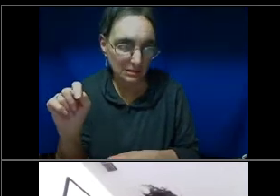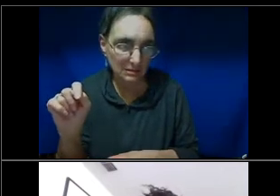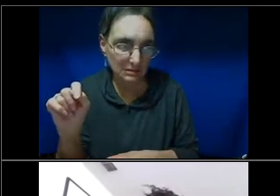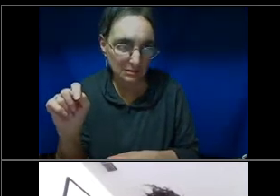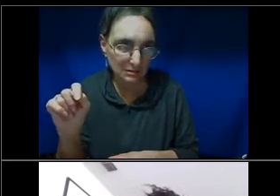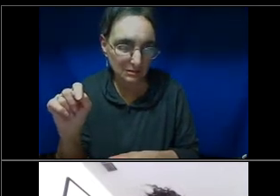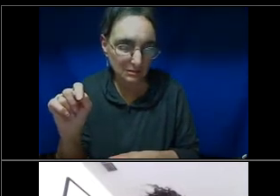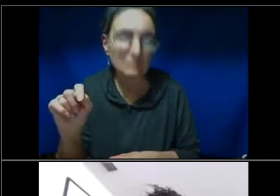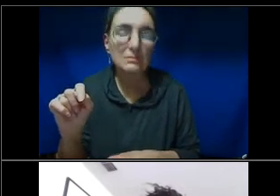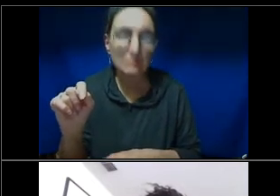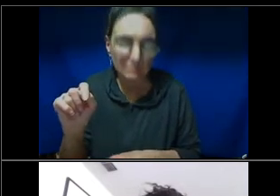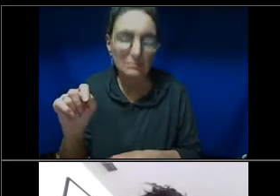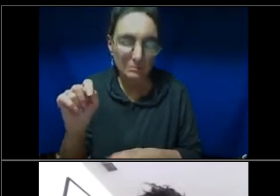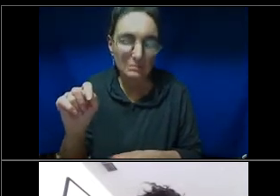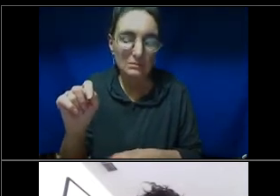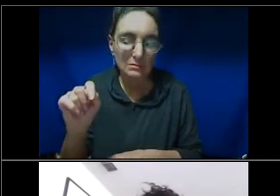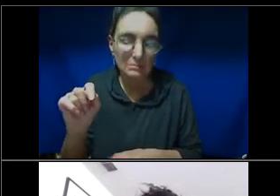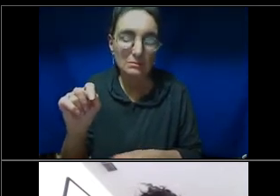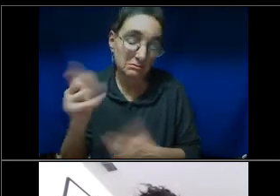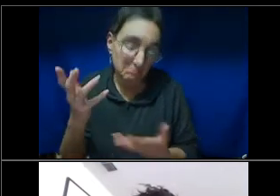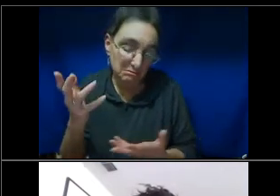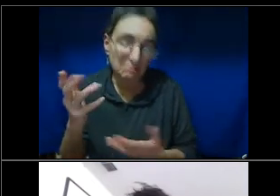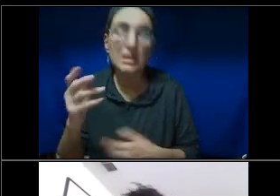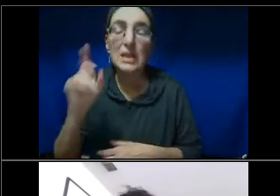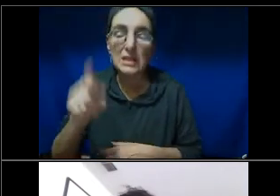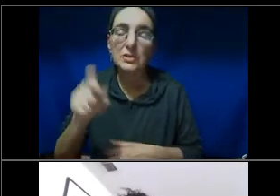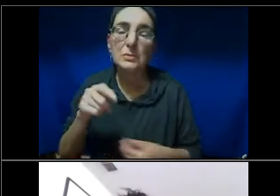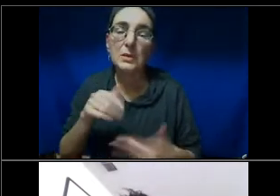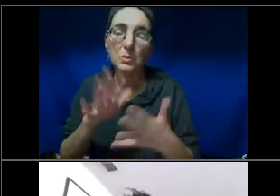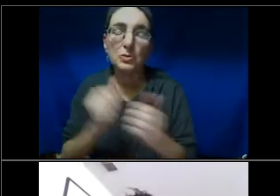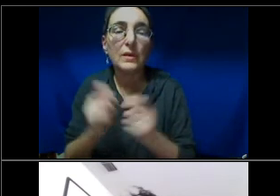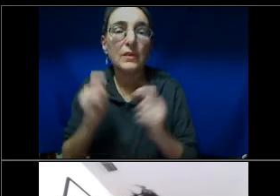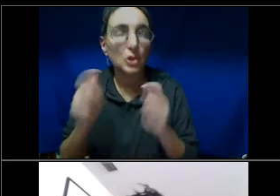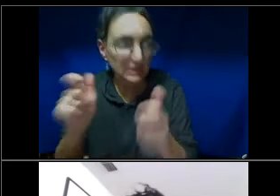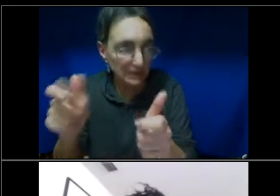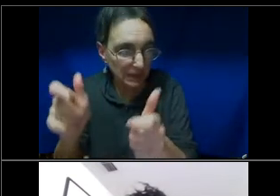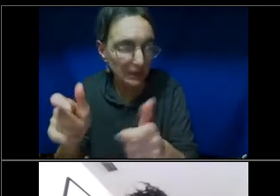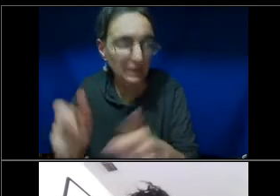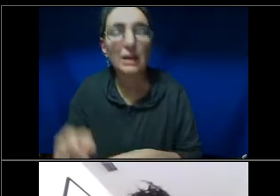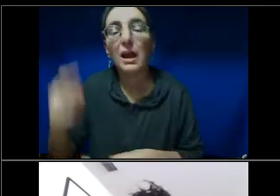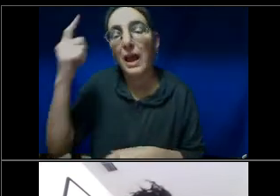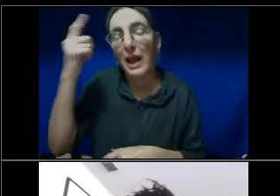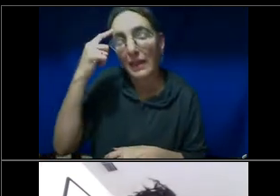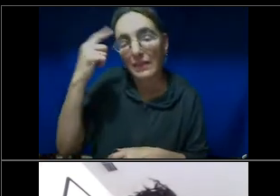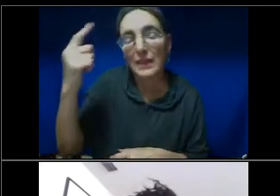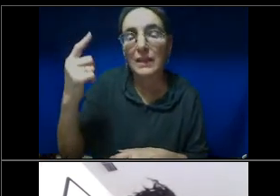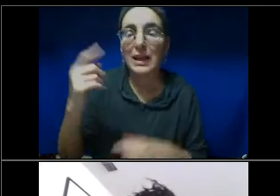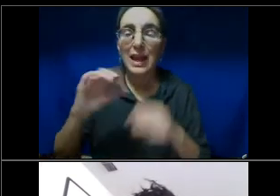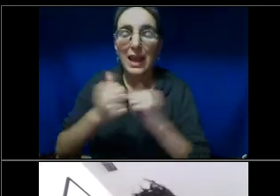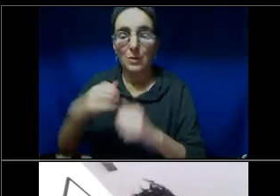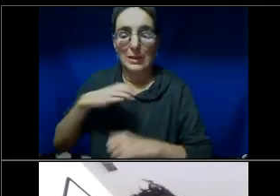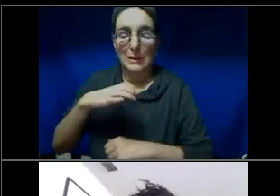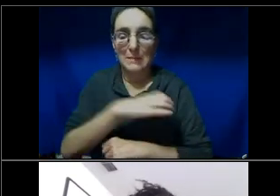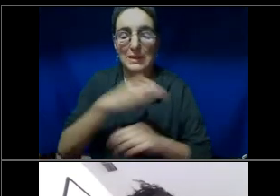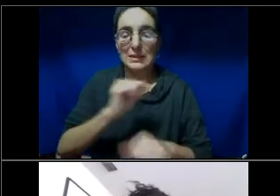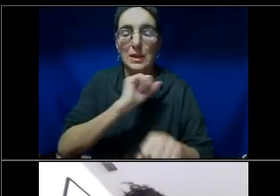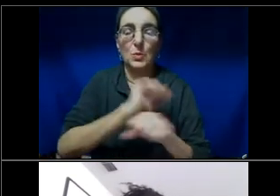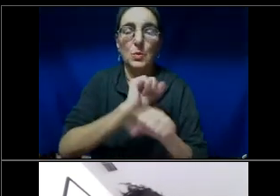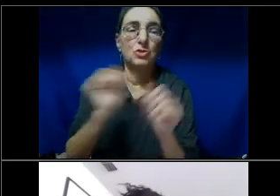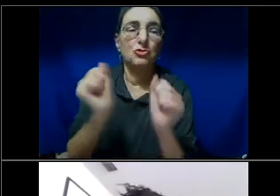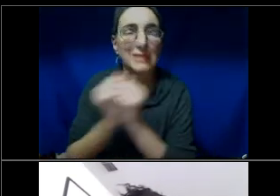approached with urgency. I think that in regards to how committees can work together